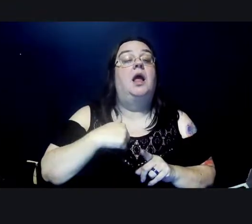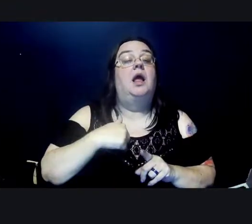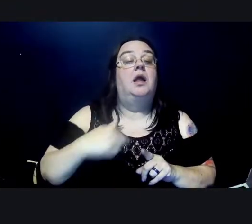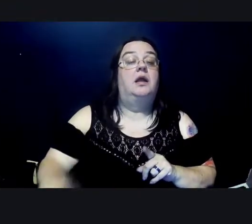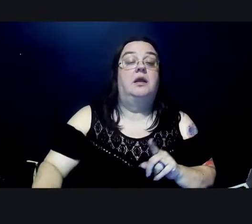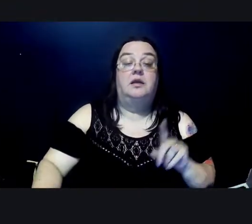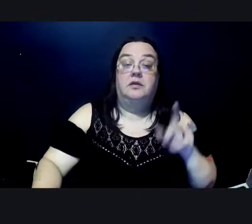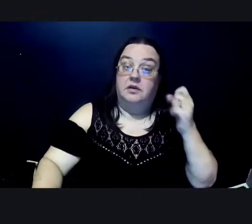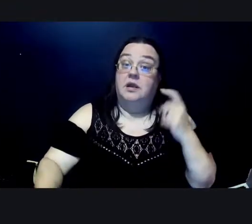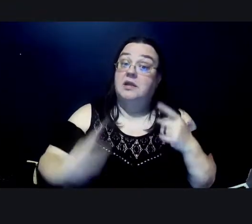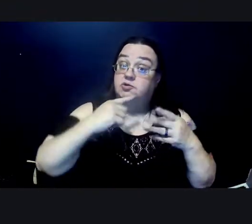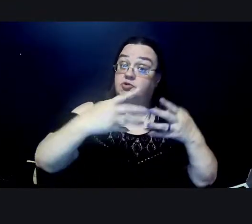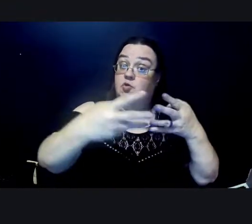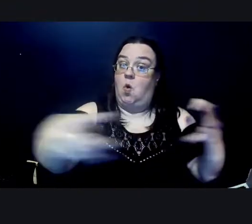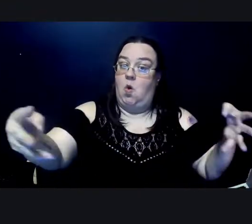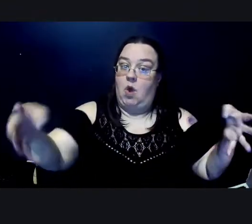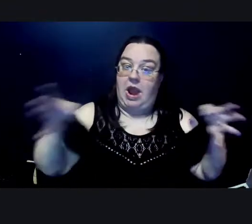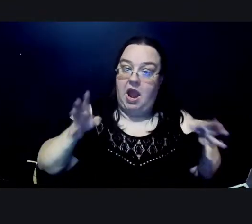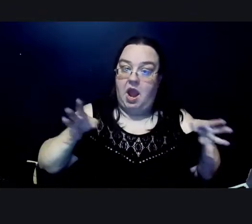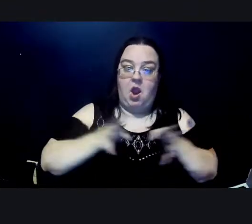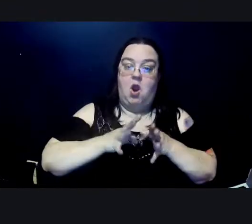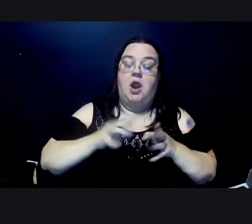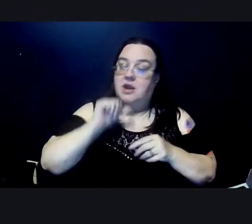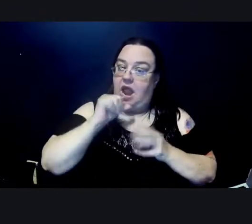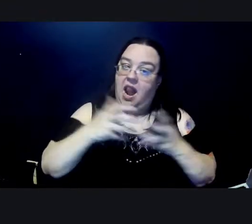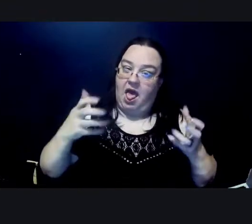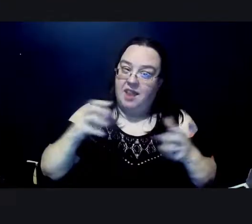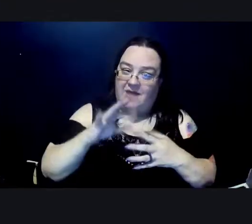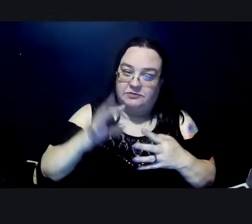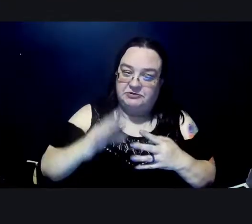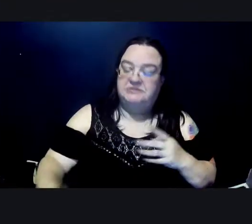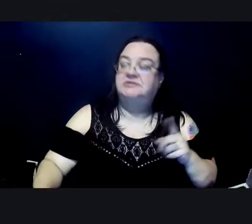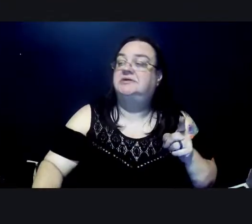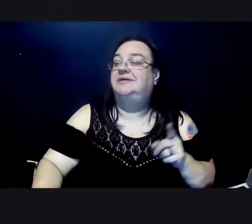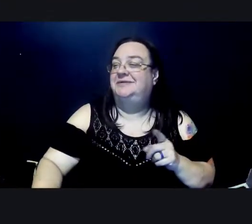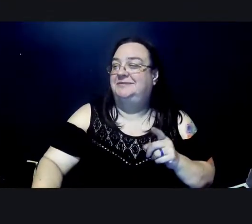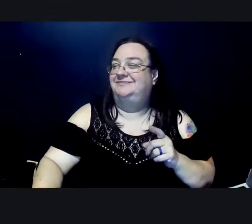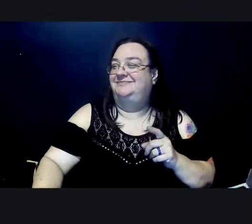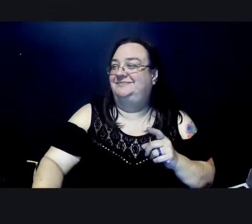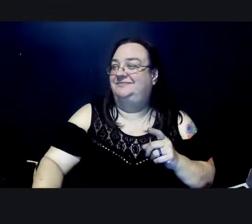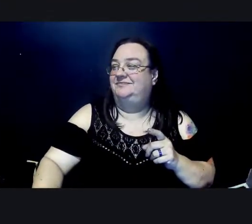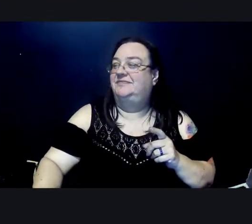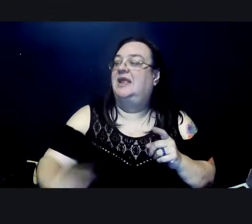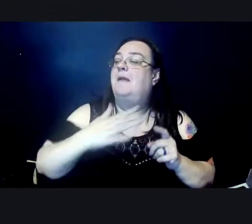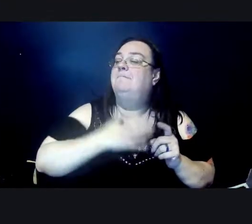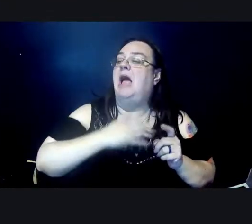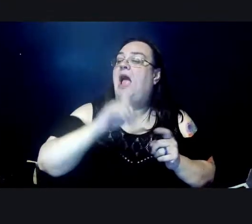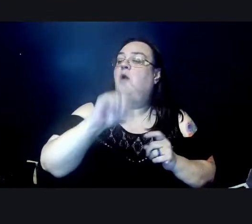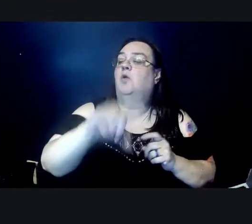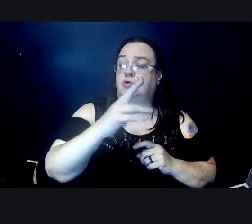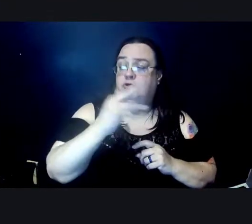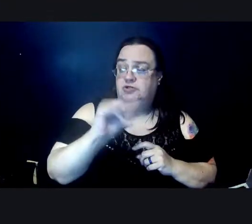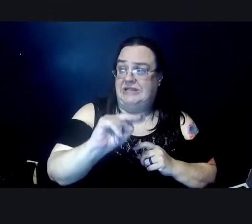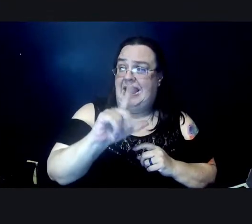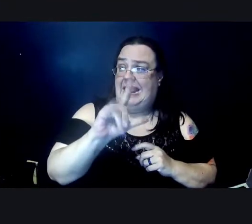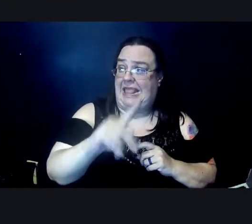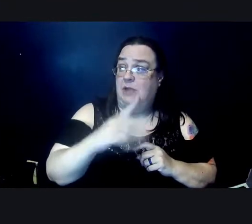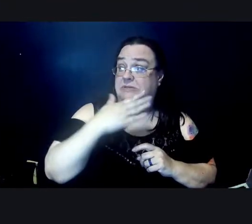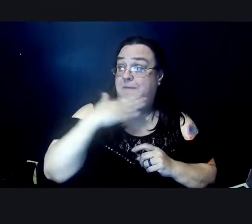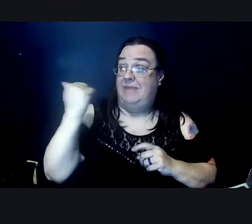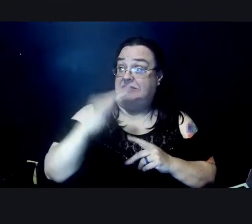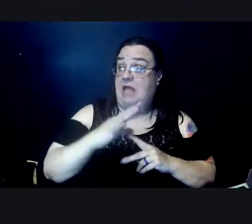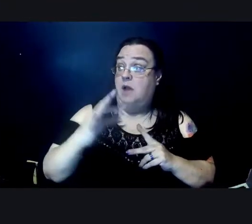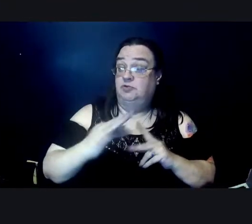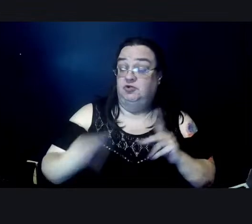square. Yeah. Not a lot of options. Okay. My question was chain link the best option that we came up with?